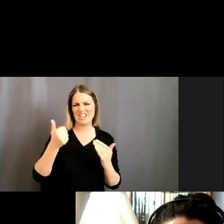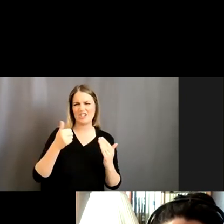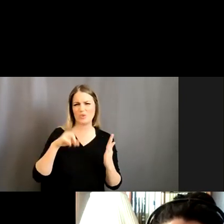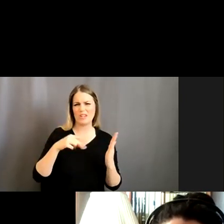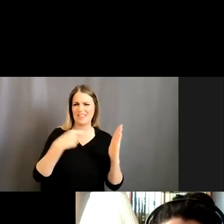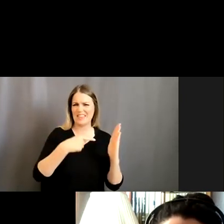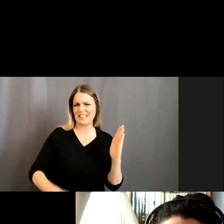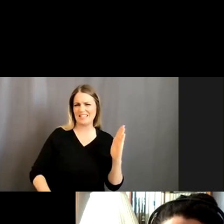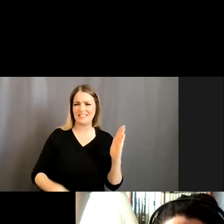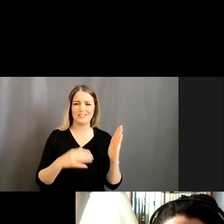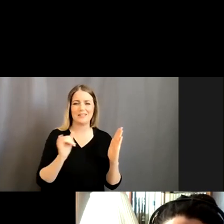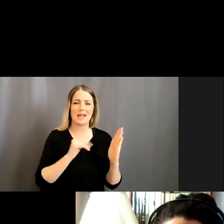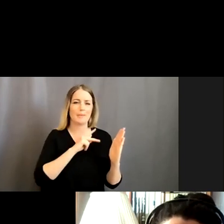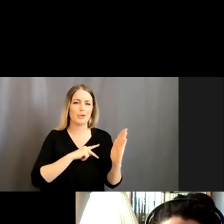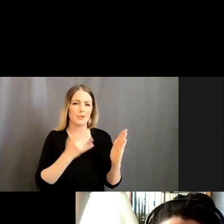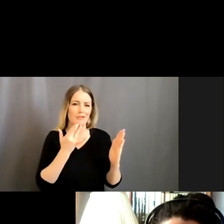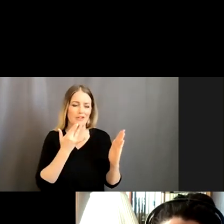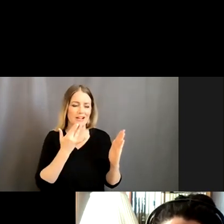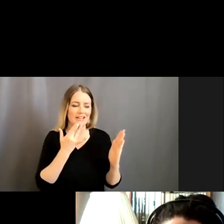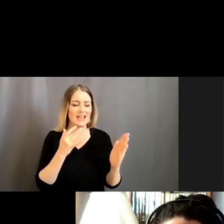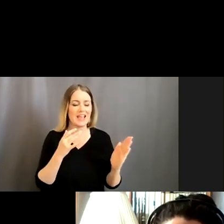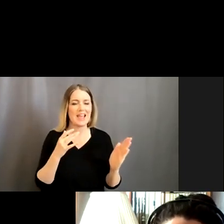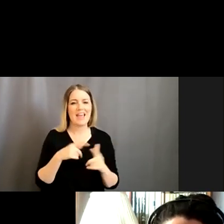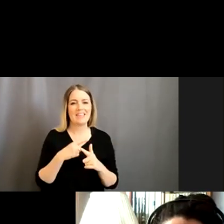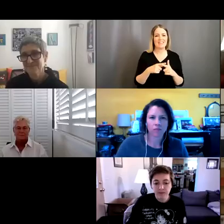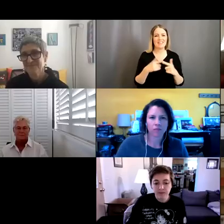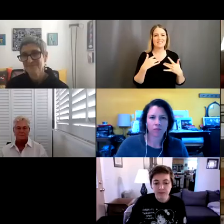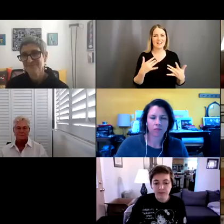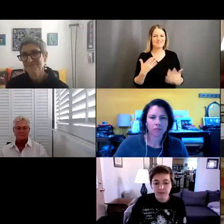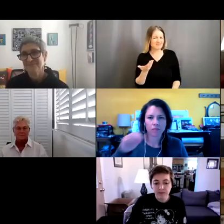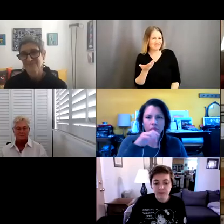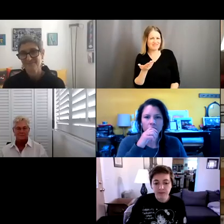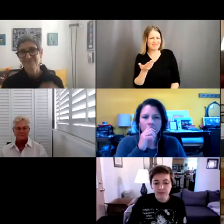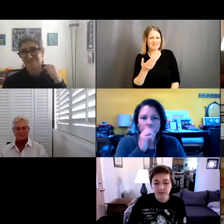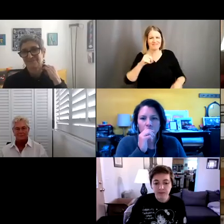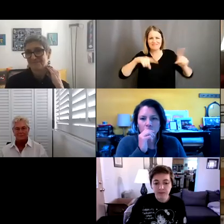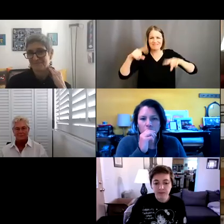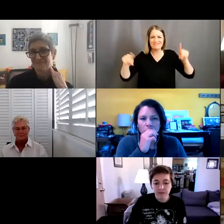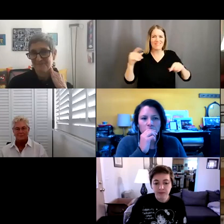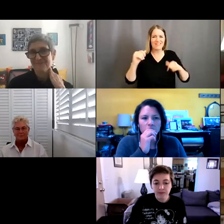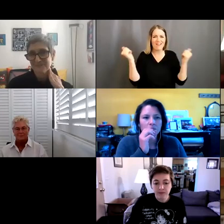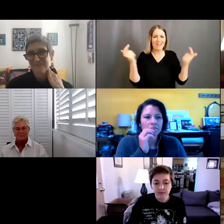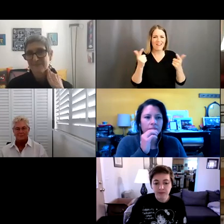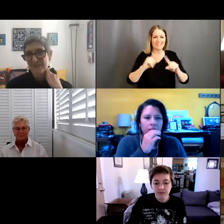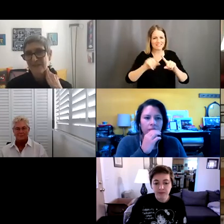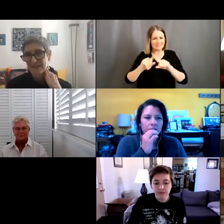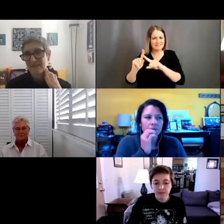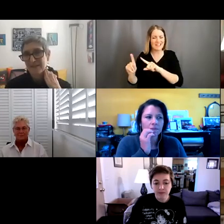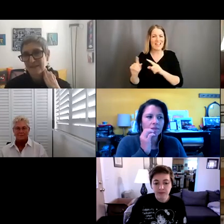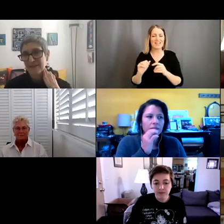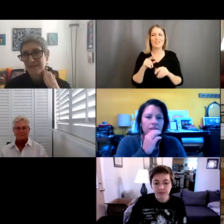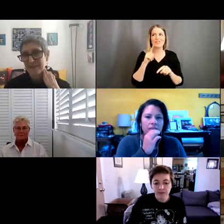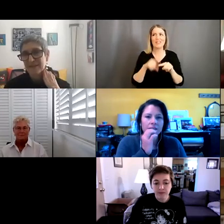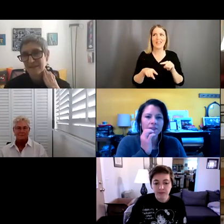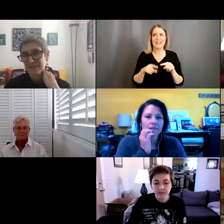this. And you tend to get, it's like, well, yeah, everybody's different, and you can't